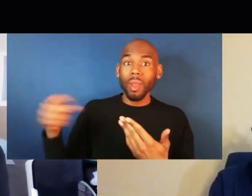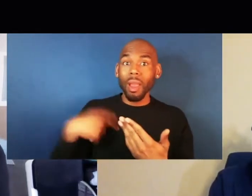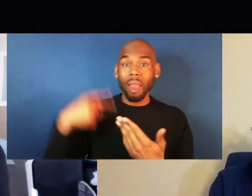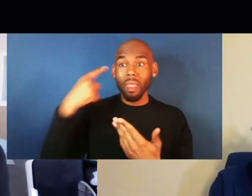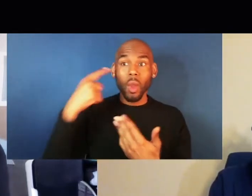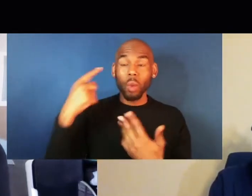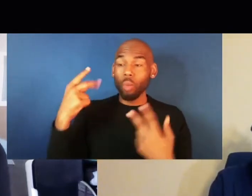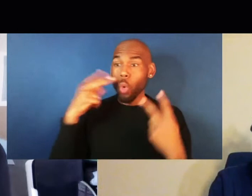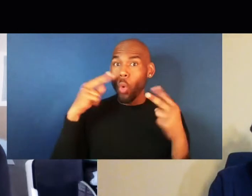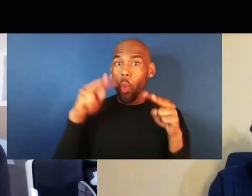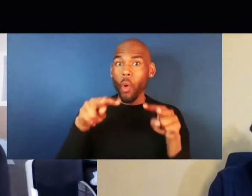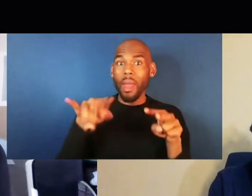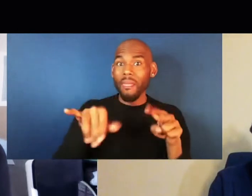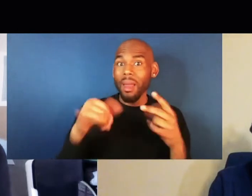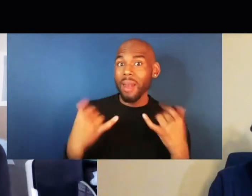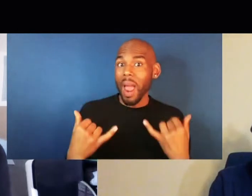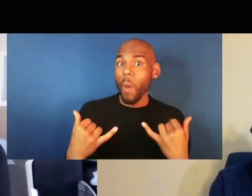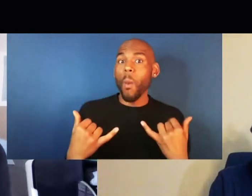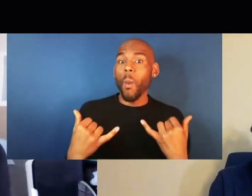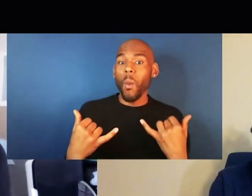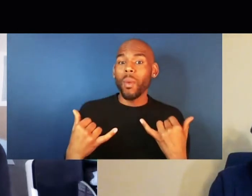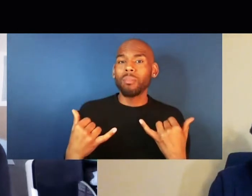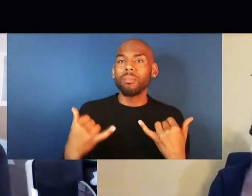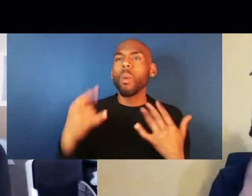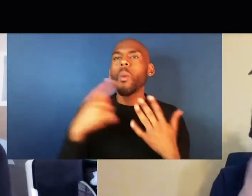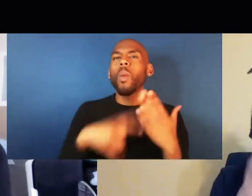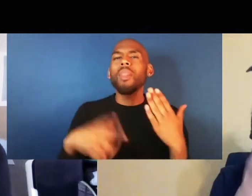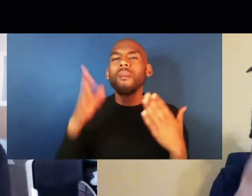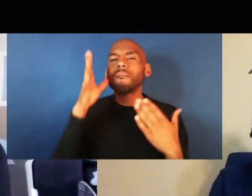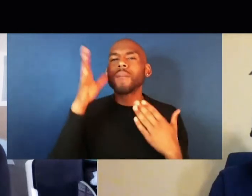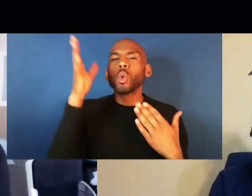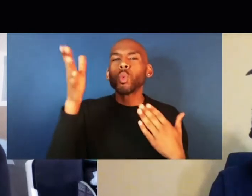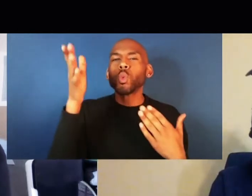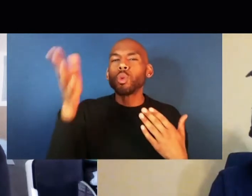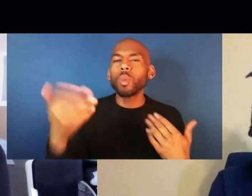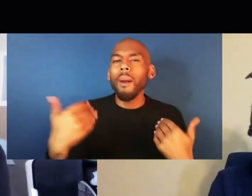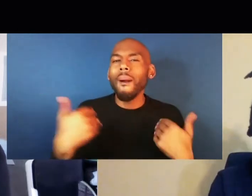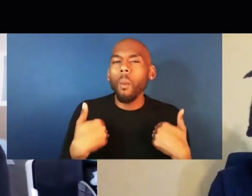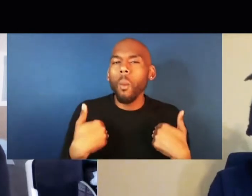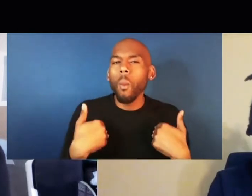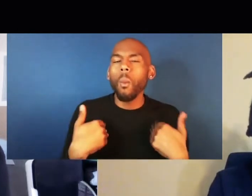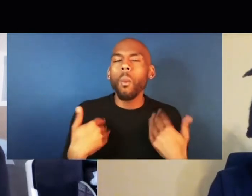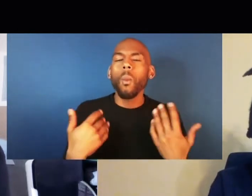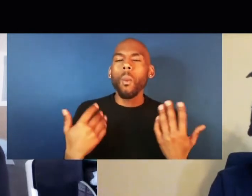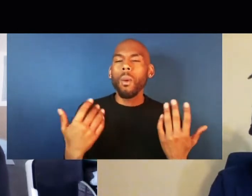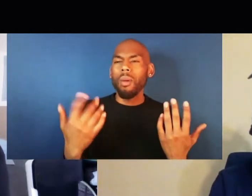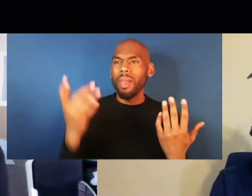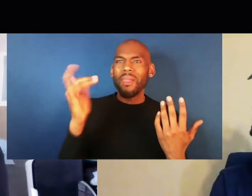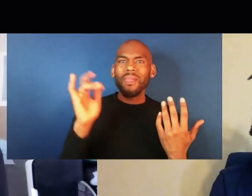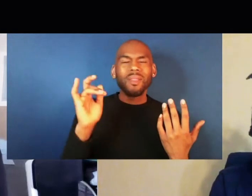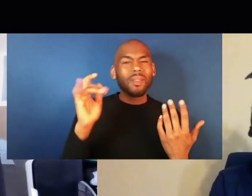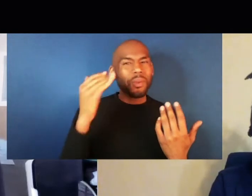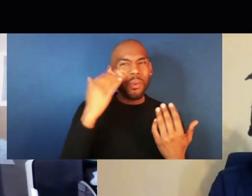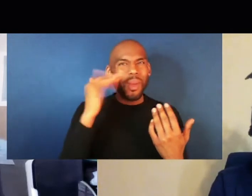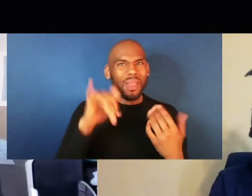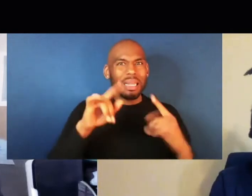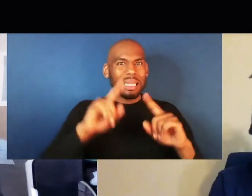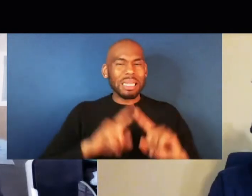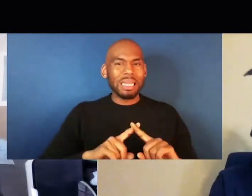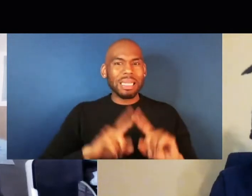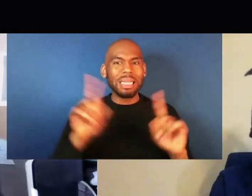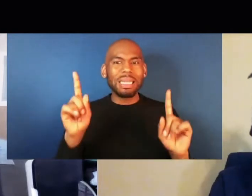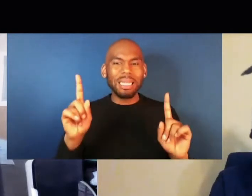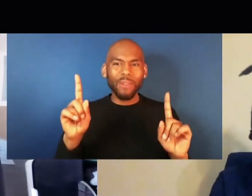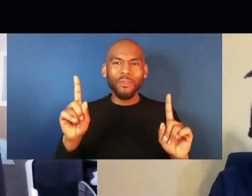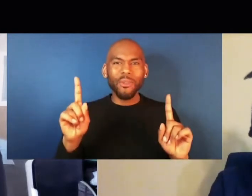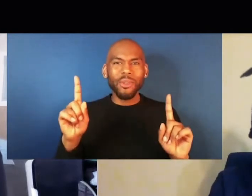think we're doing it now. I think you're doing it with Black futurism. That's going to show a whole different side